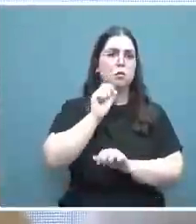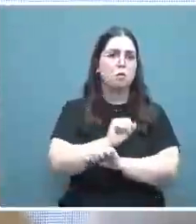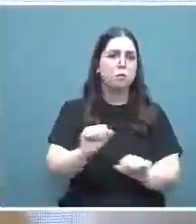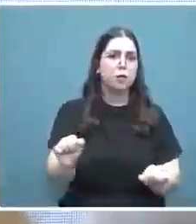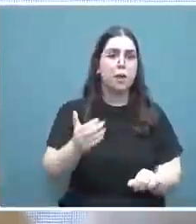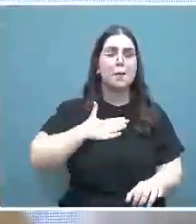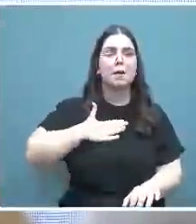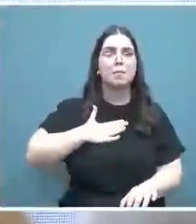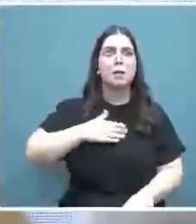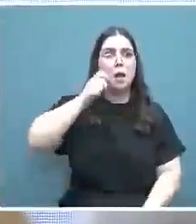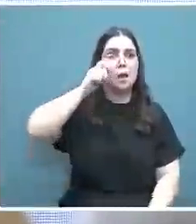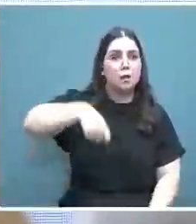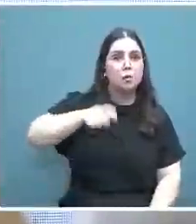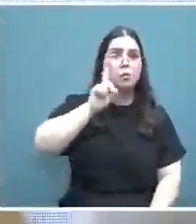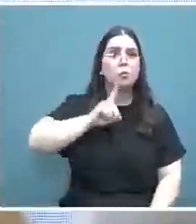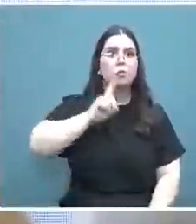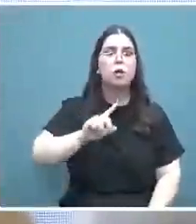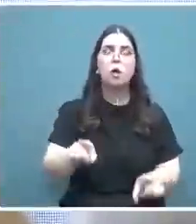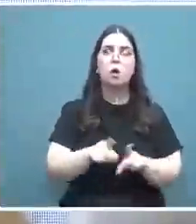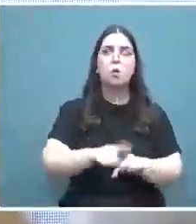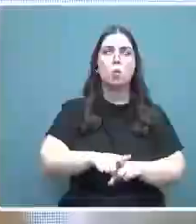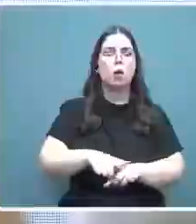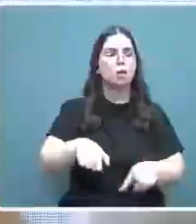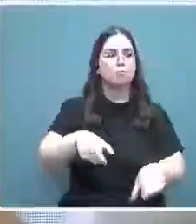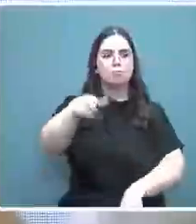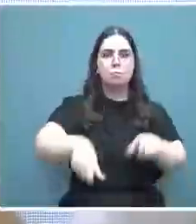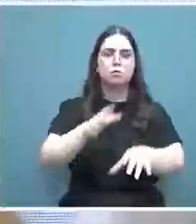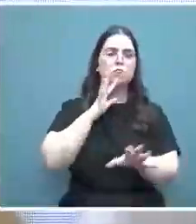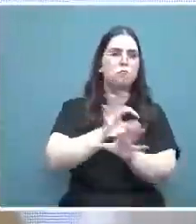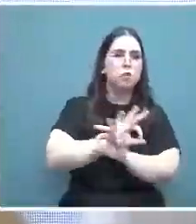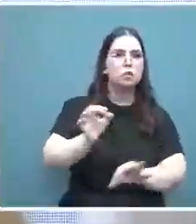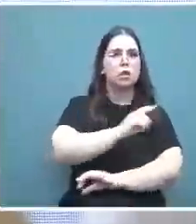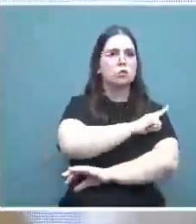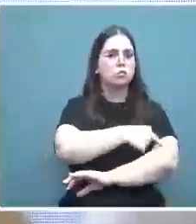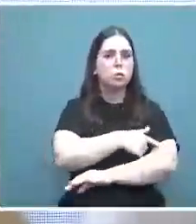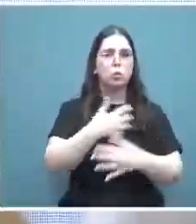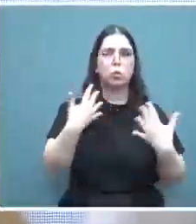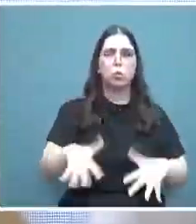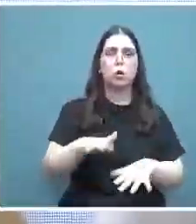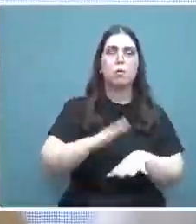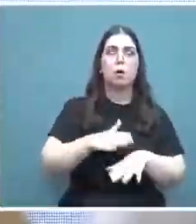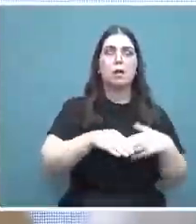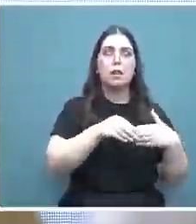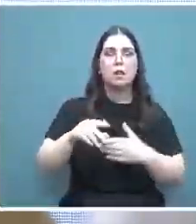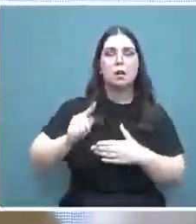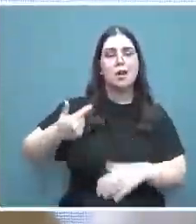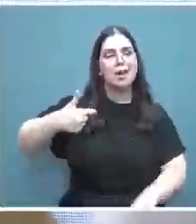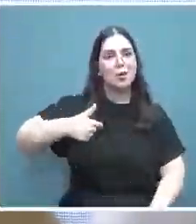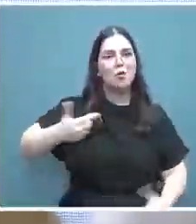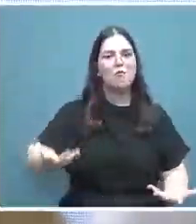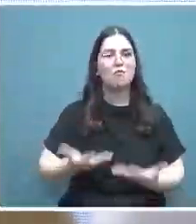So for me, Ukrainian women are real a hero, like our guys at the front line. So I'm a big